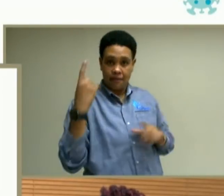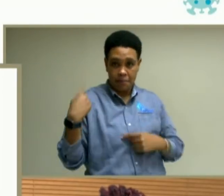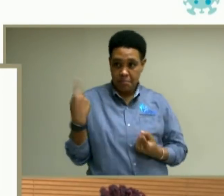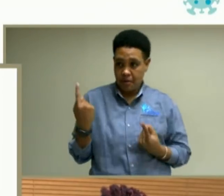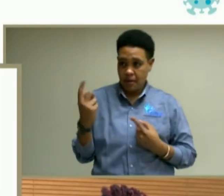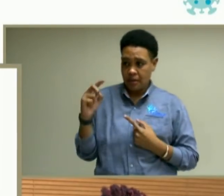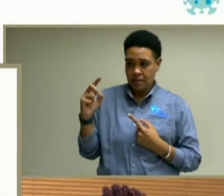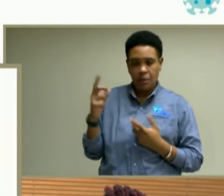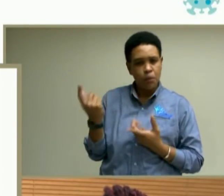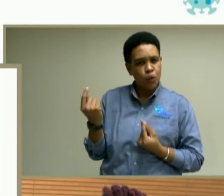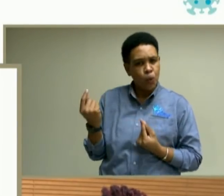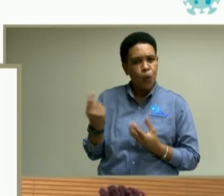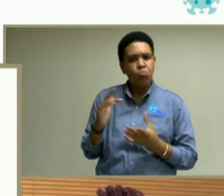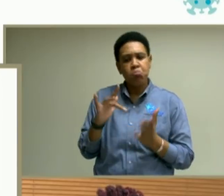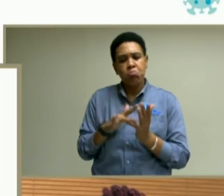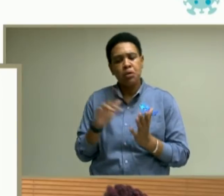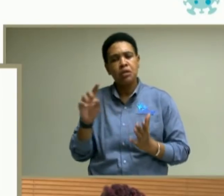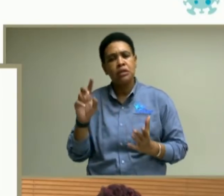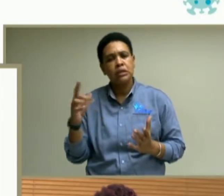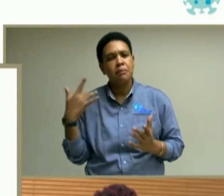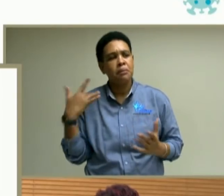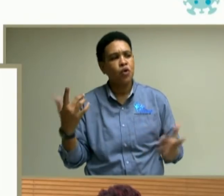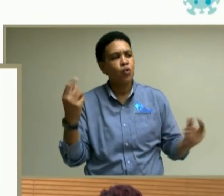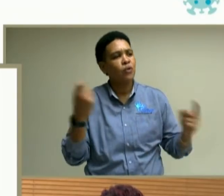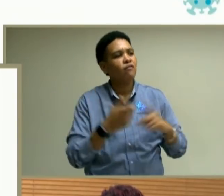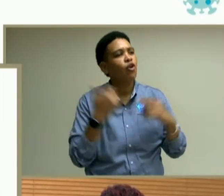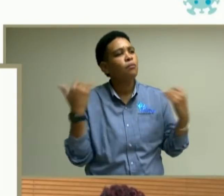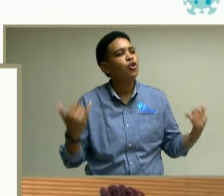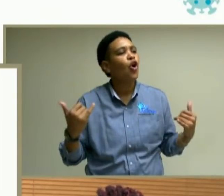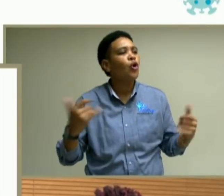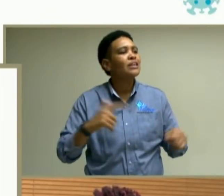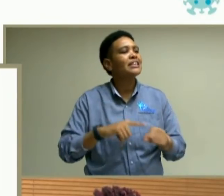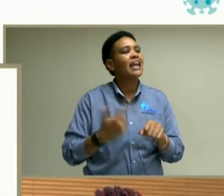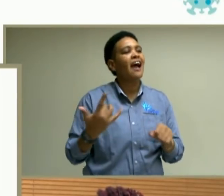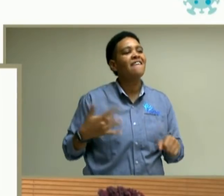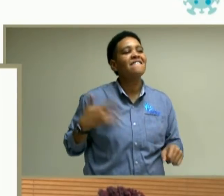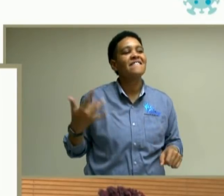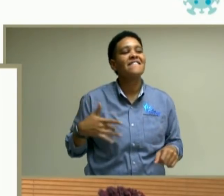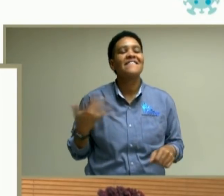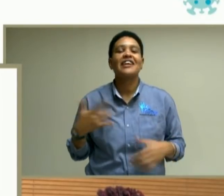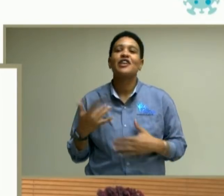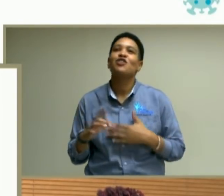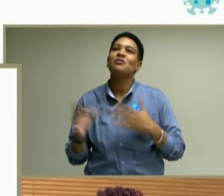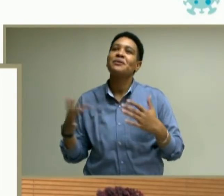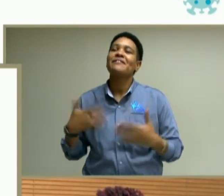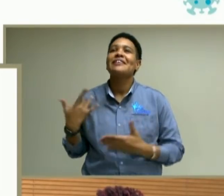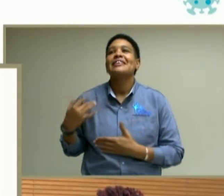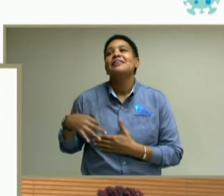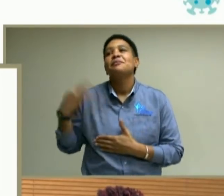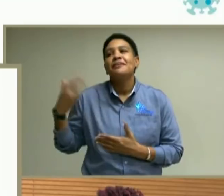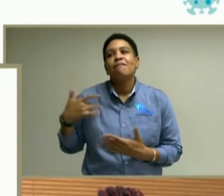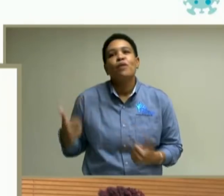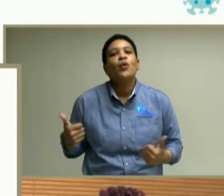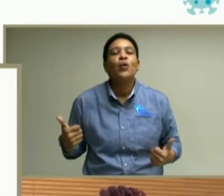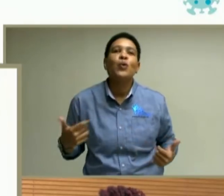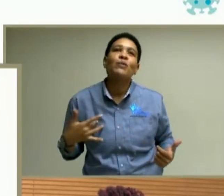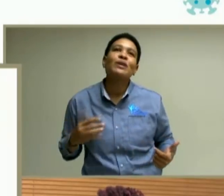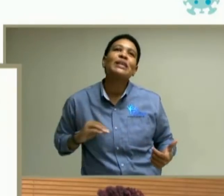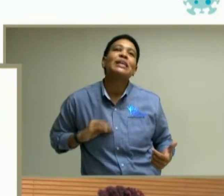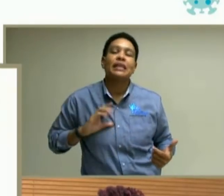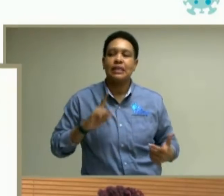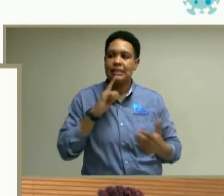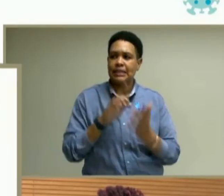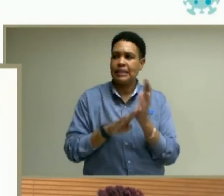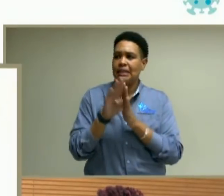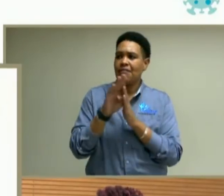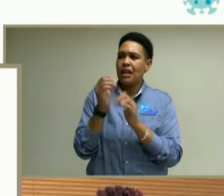December, mid-December, put it up from now so you can start getting to that feeling and that spirit. Develop your safe circle of